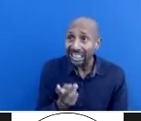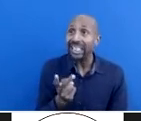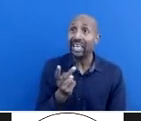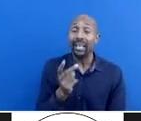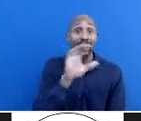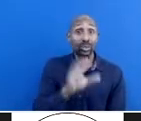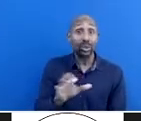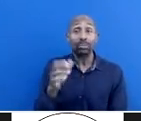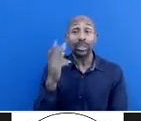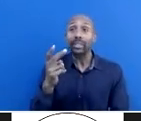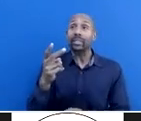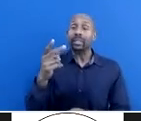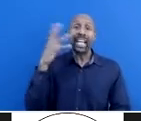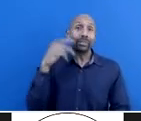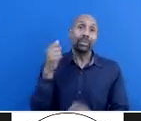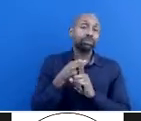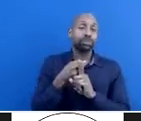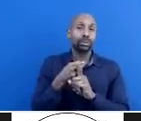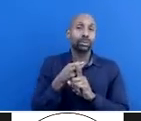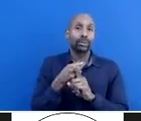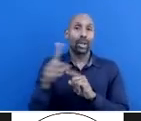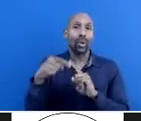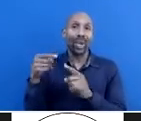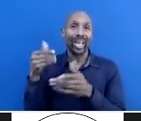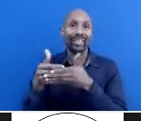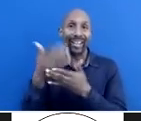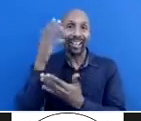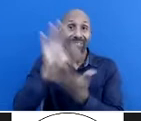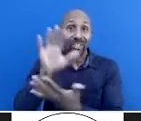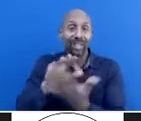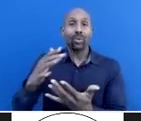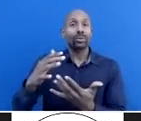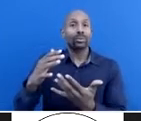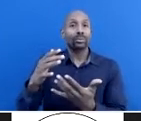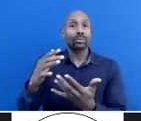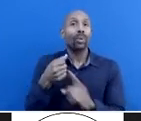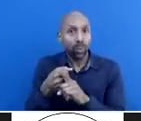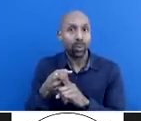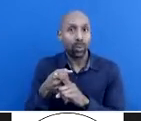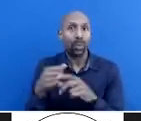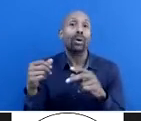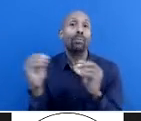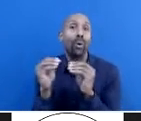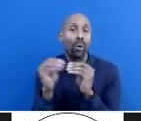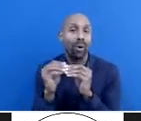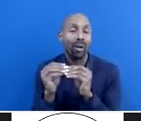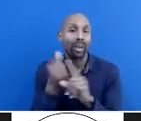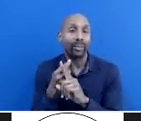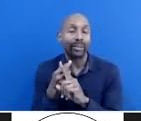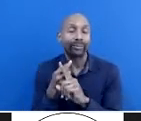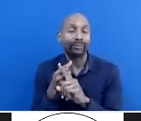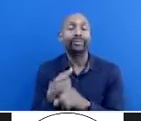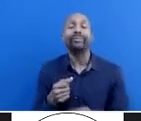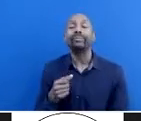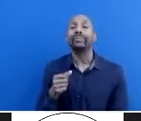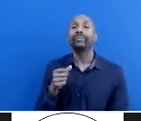a different matter. Malcolm is present throughout this work. You'll find also, again, the scale didn't come through over